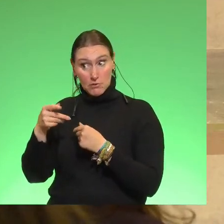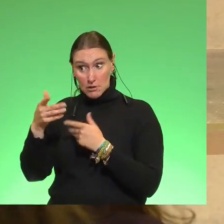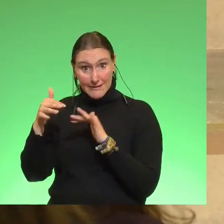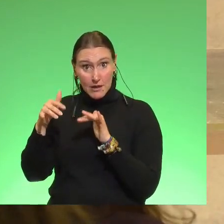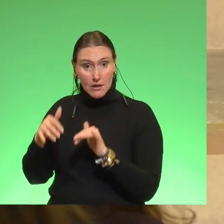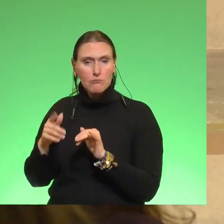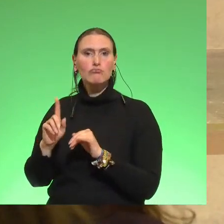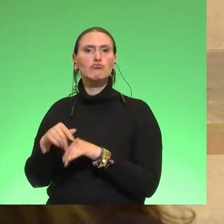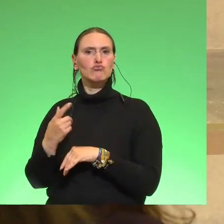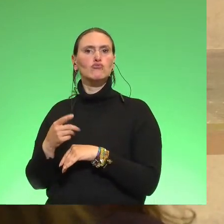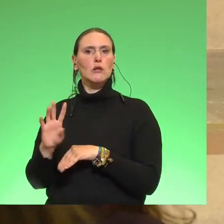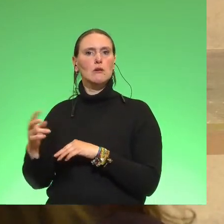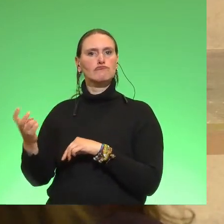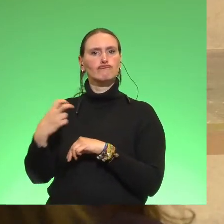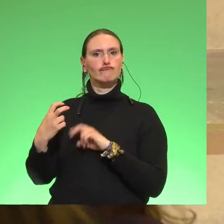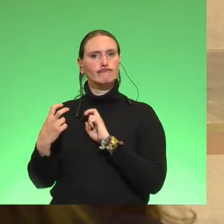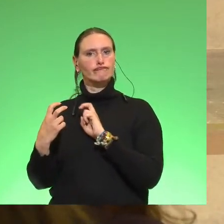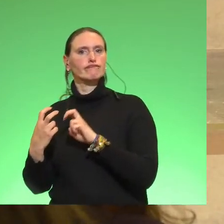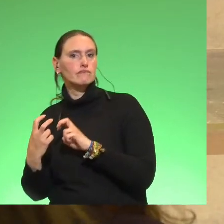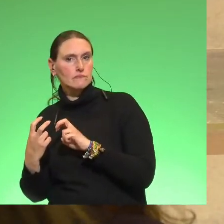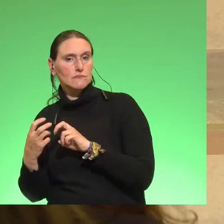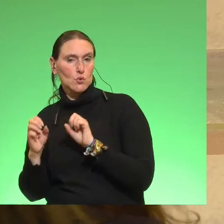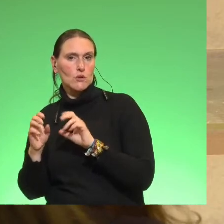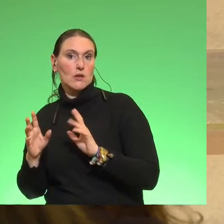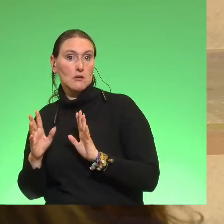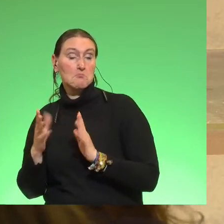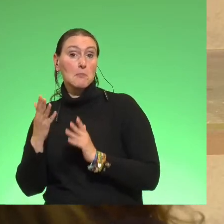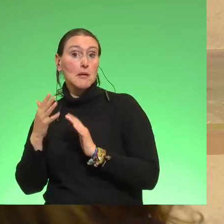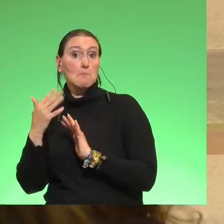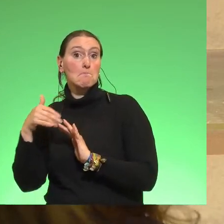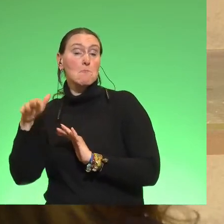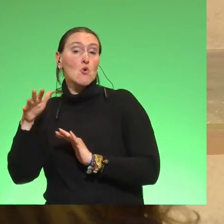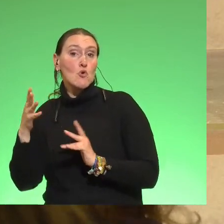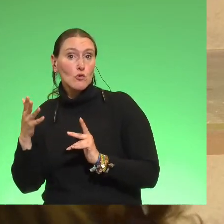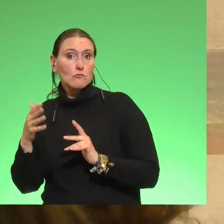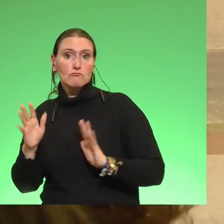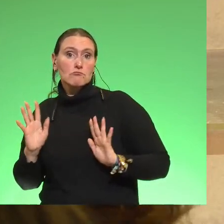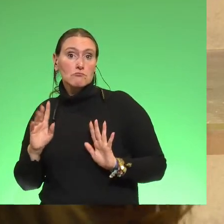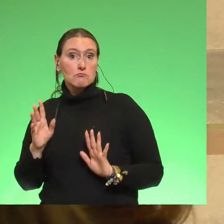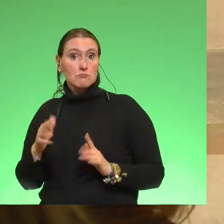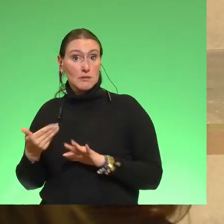other, and maybe there is more, but you don't know. It's